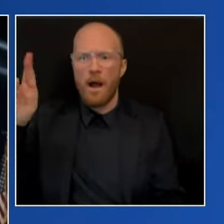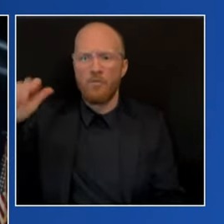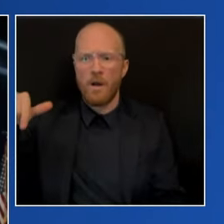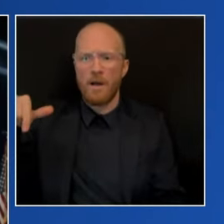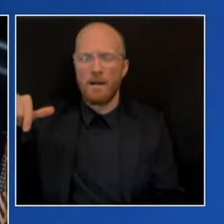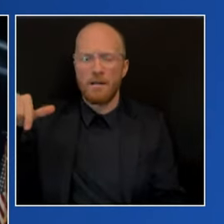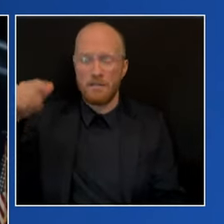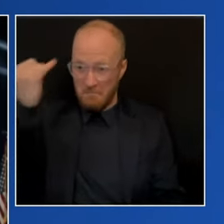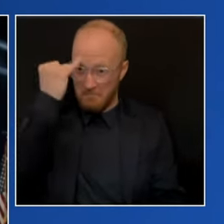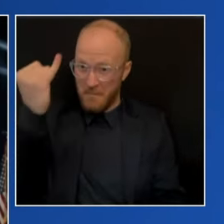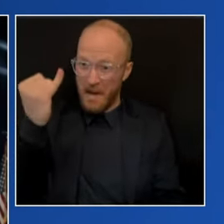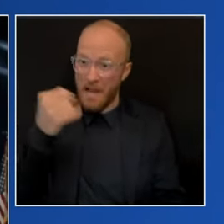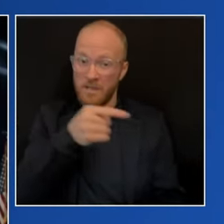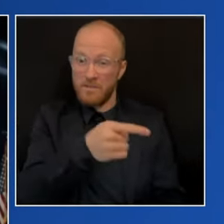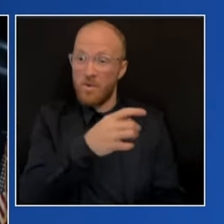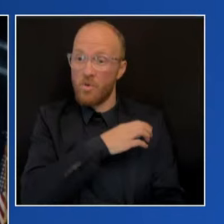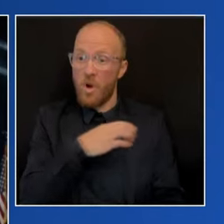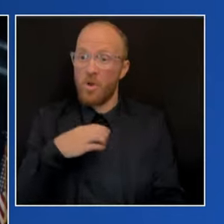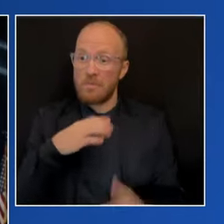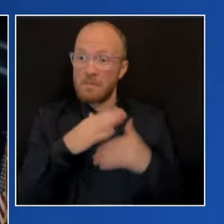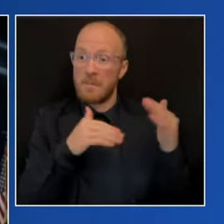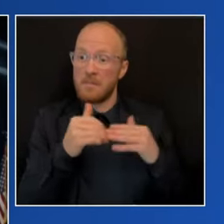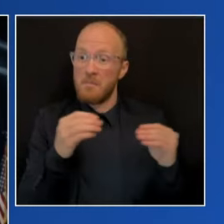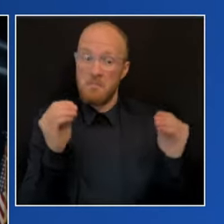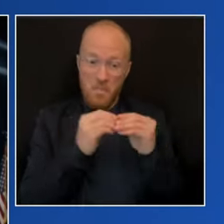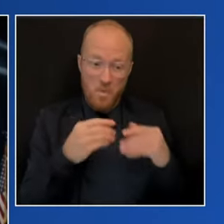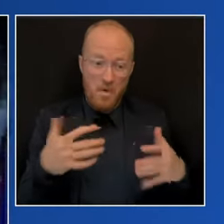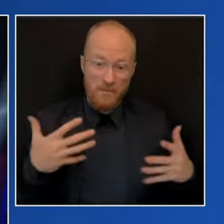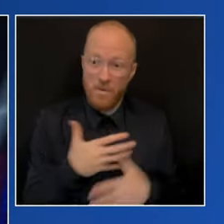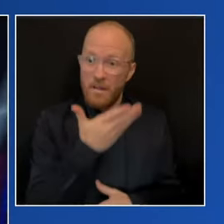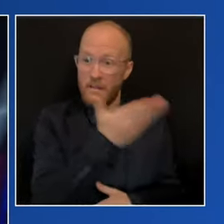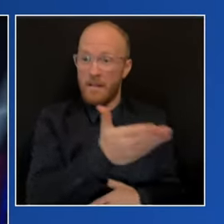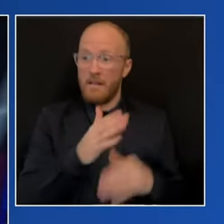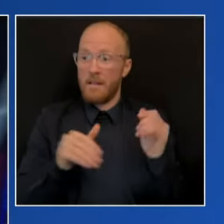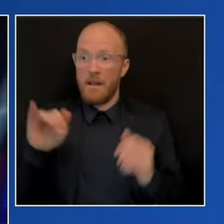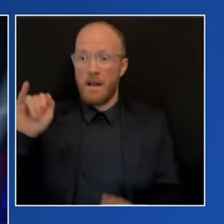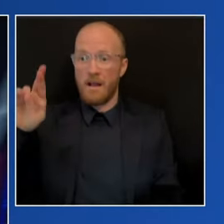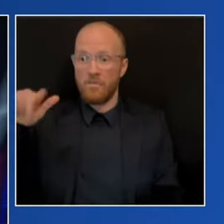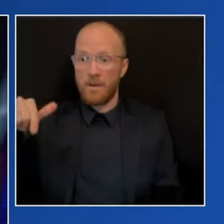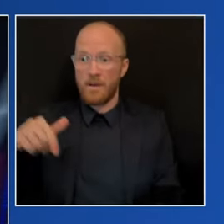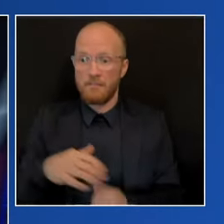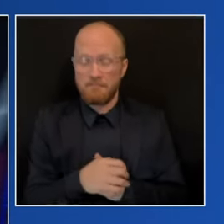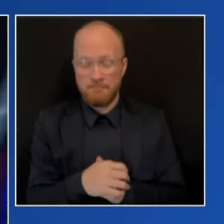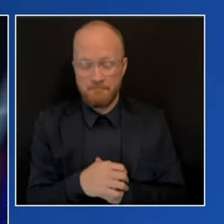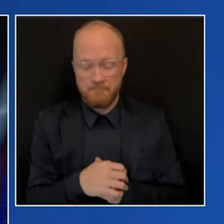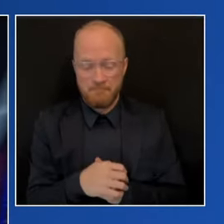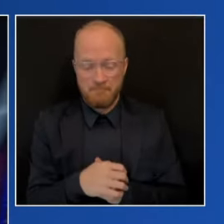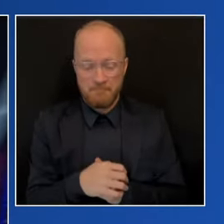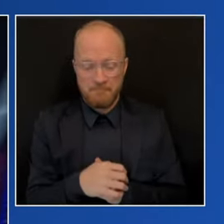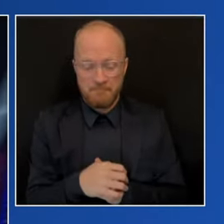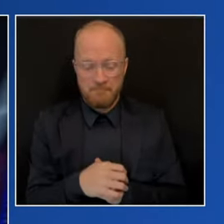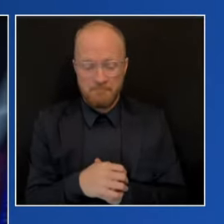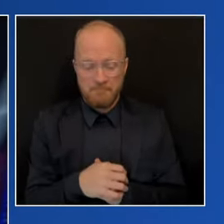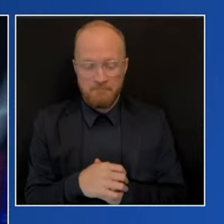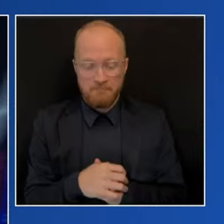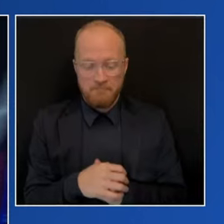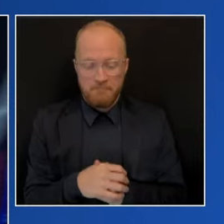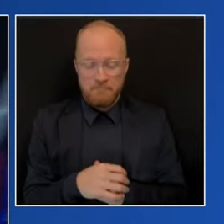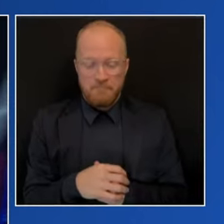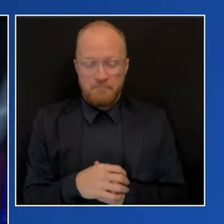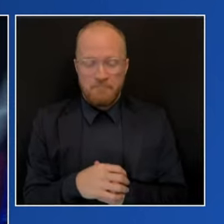of Congress than fighting in the war in Iraq. And trying to rewrite the facts of January